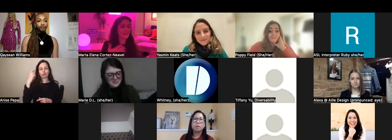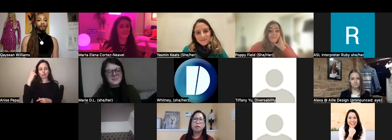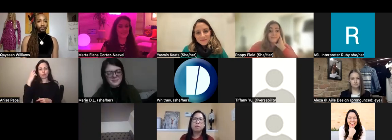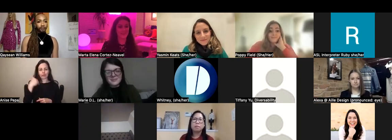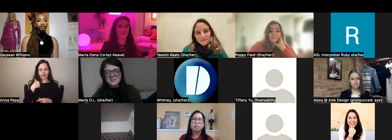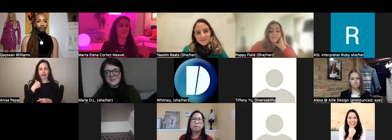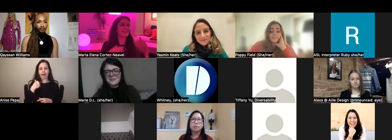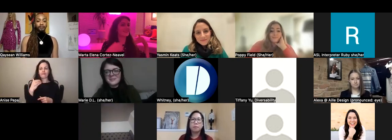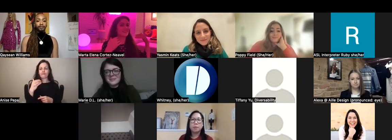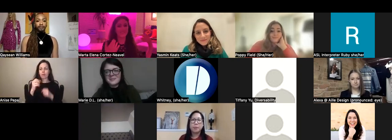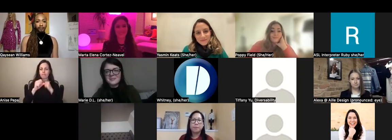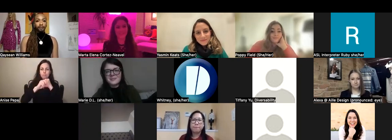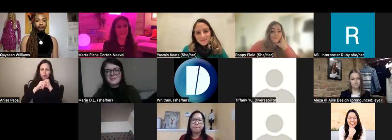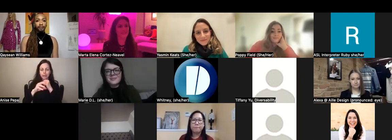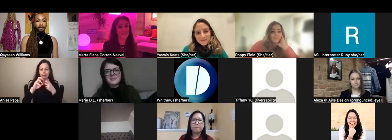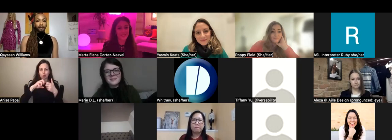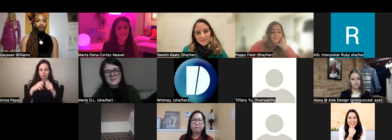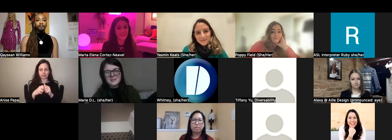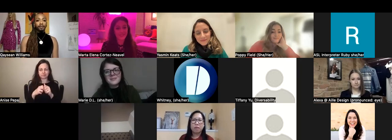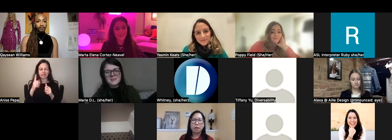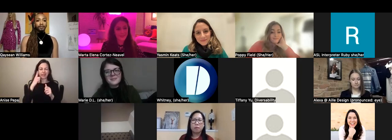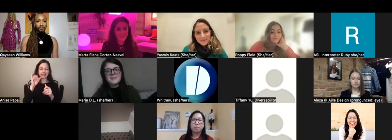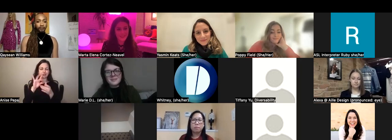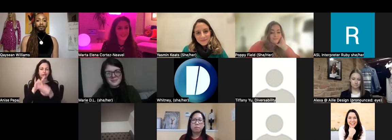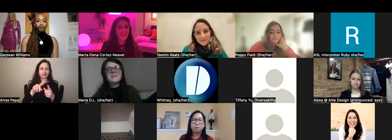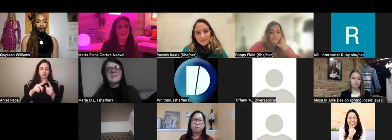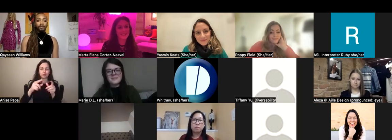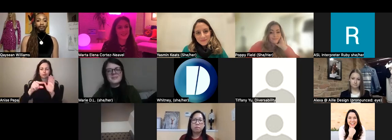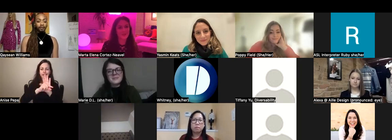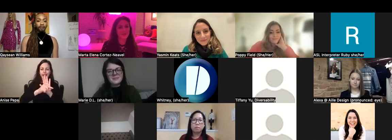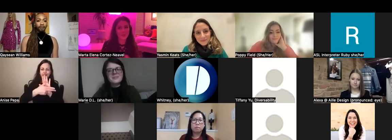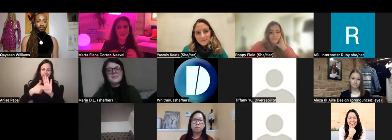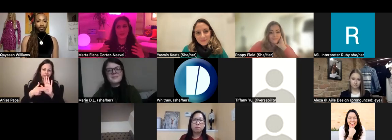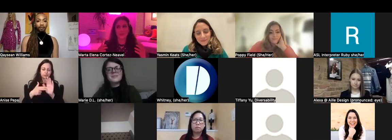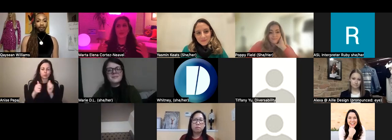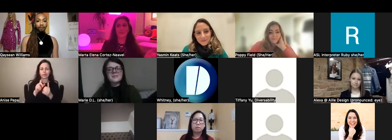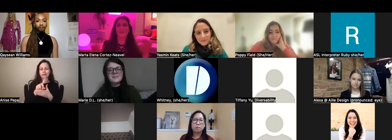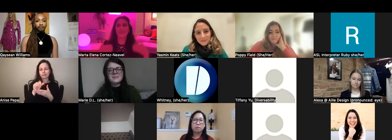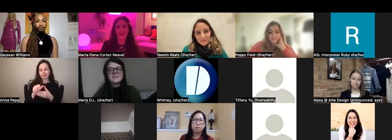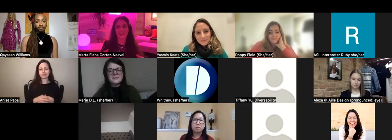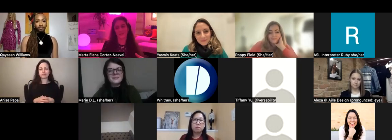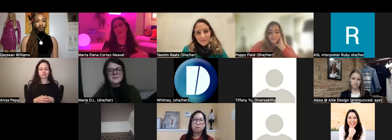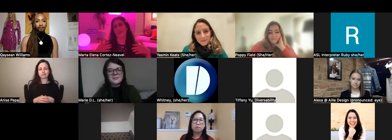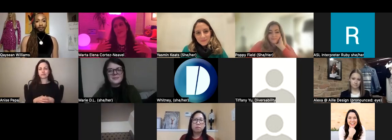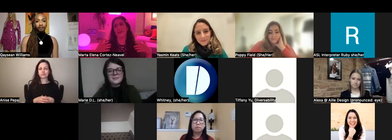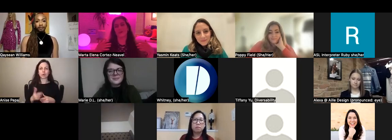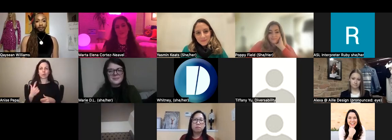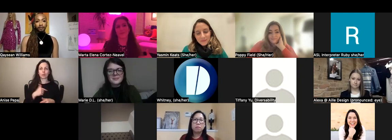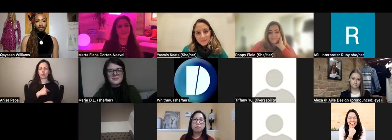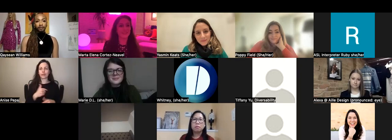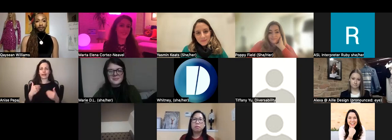lot of that has to do with like just the stigmatization of disability. And it's like, we're almost like tasked with